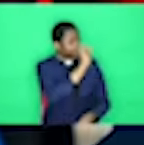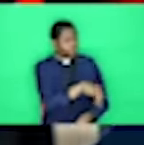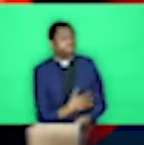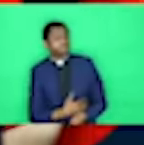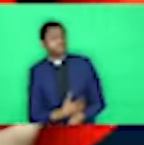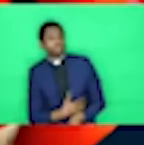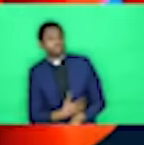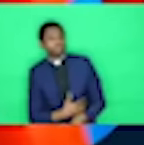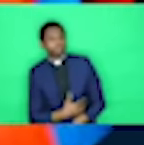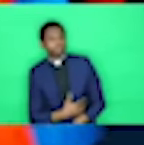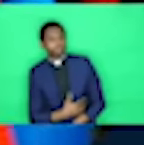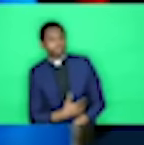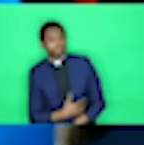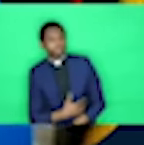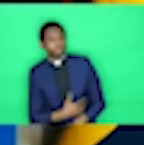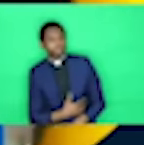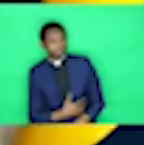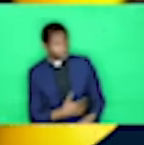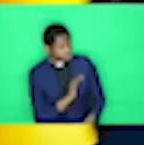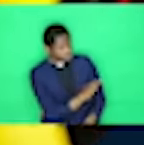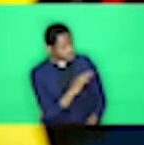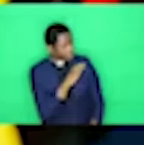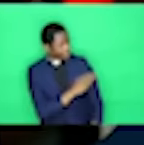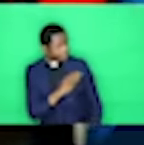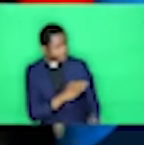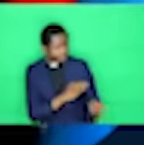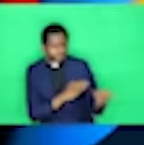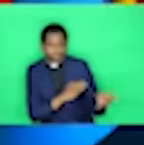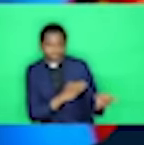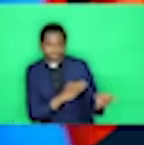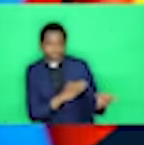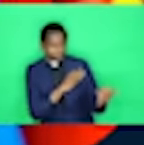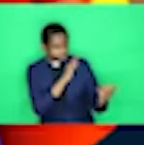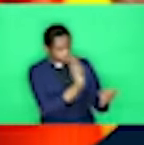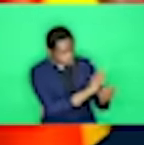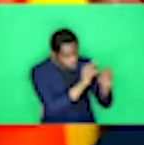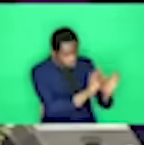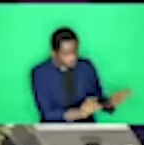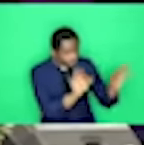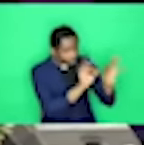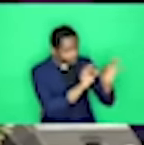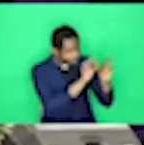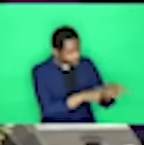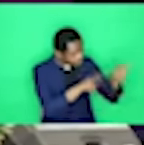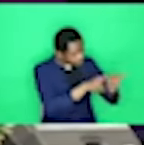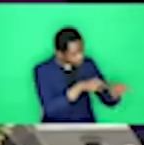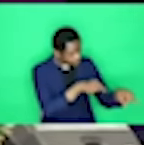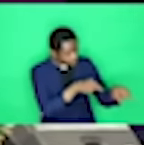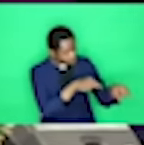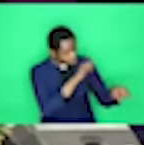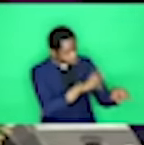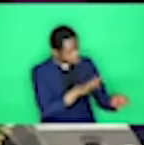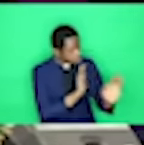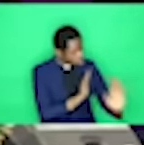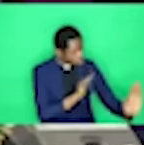Now the character they have, the values they hold, the competence